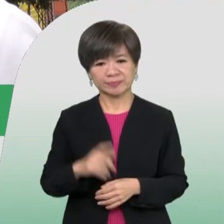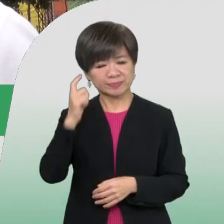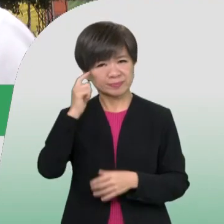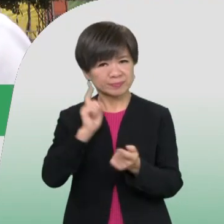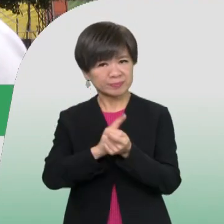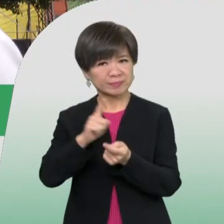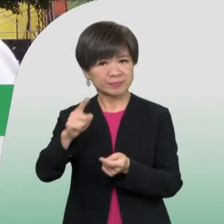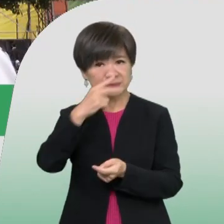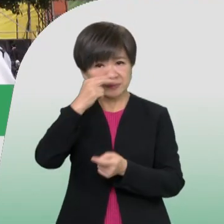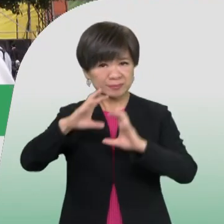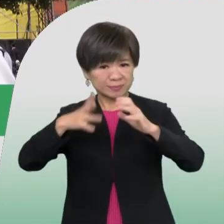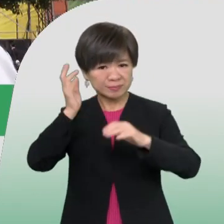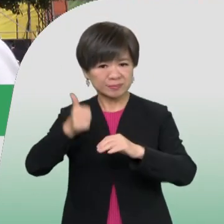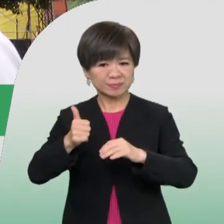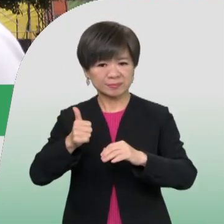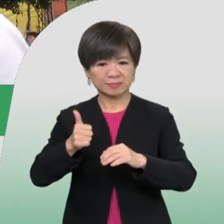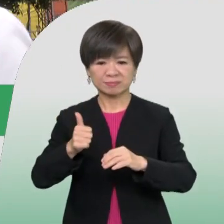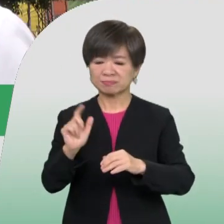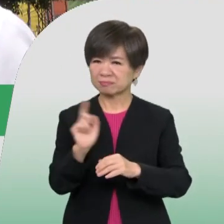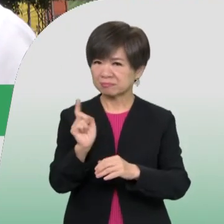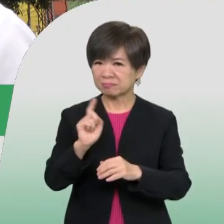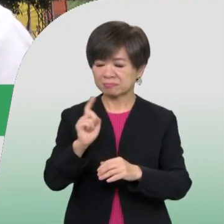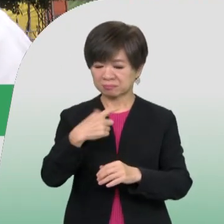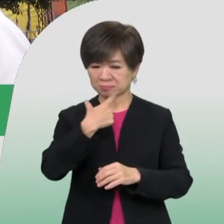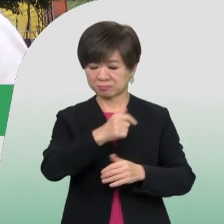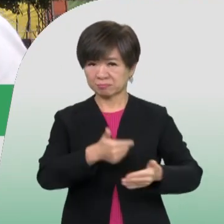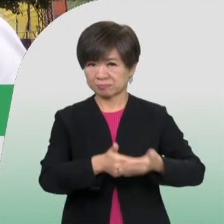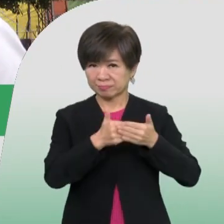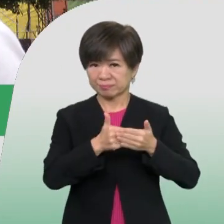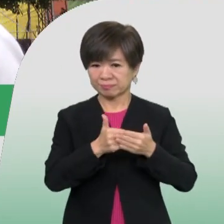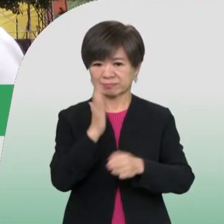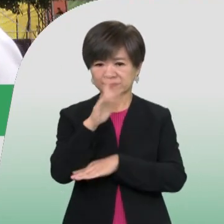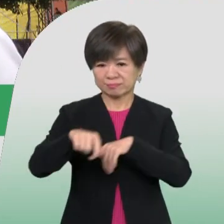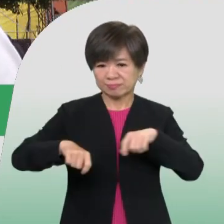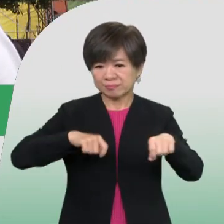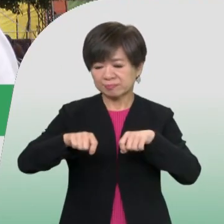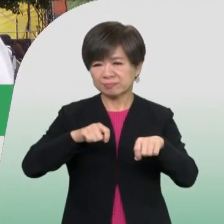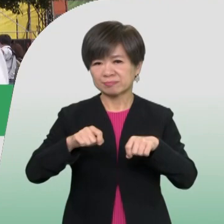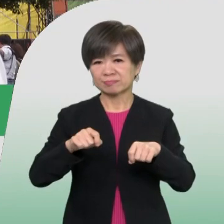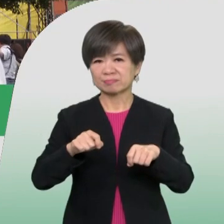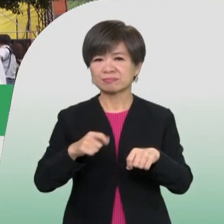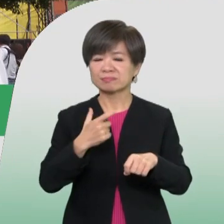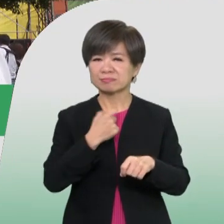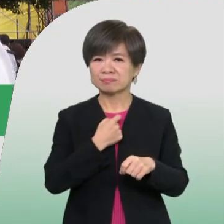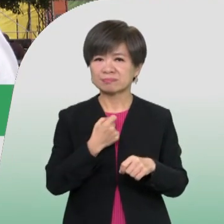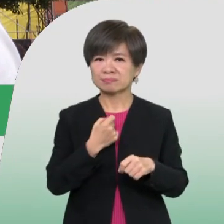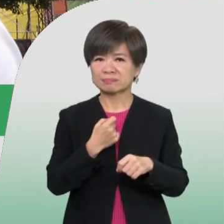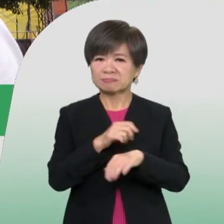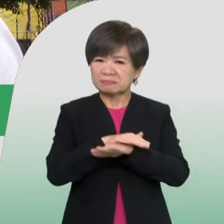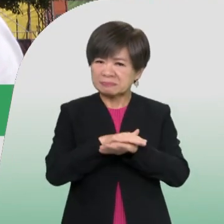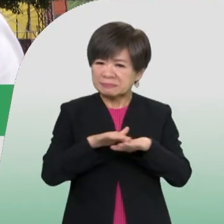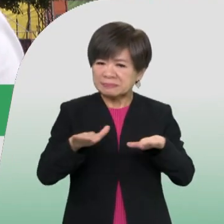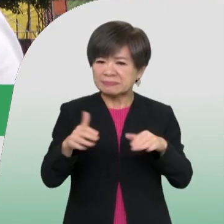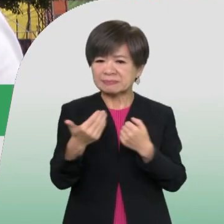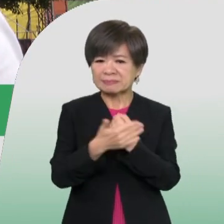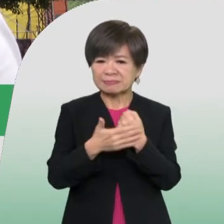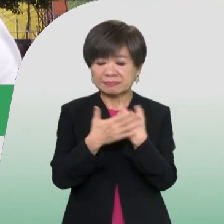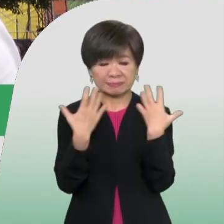Well, I think that is so important that President Lai keeps the current status quo in the Taiwan Strait. I think that